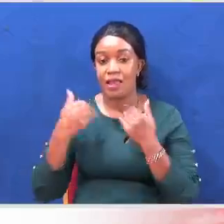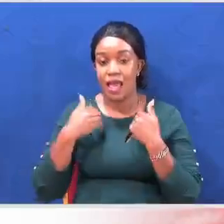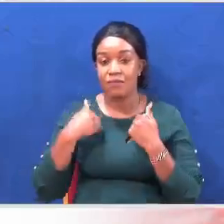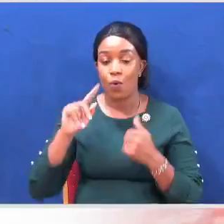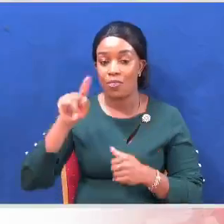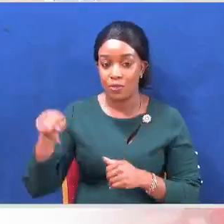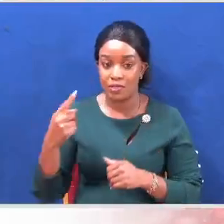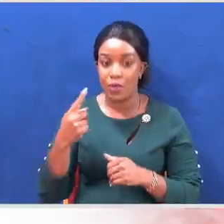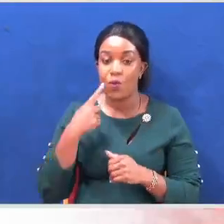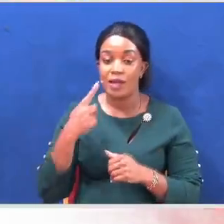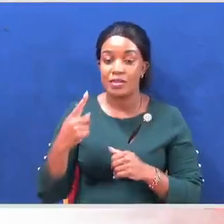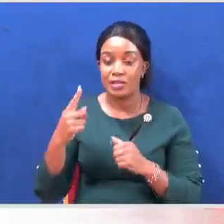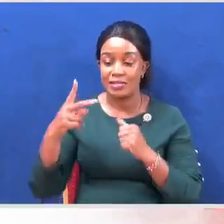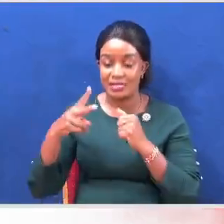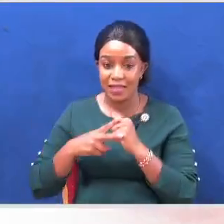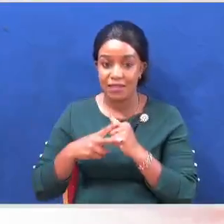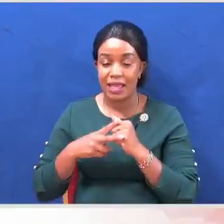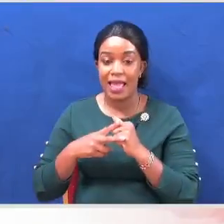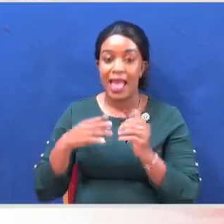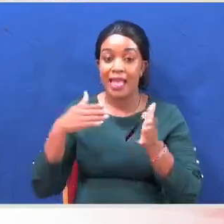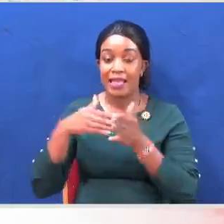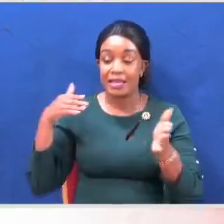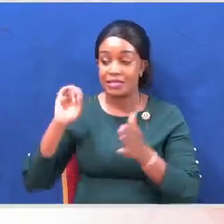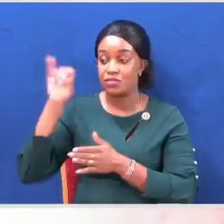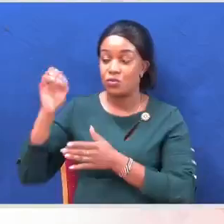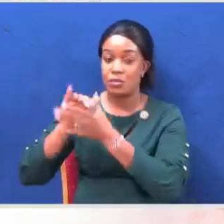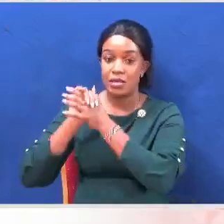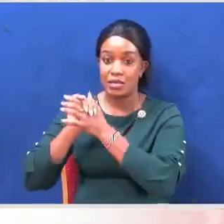1,707 votes against Jubilee's Francis Njoroge's